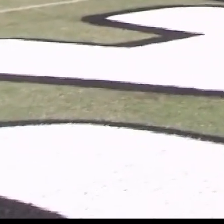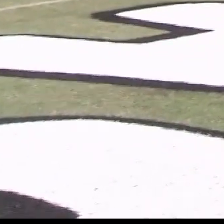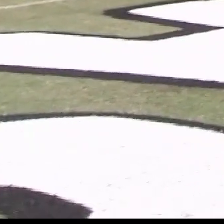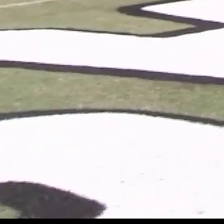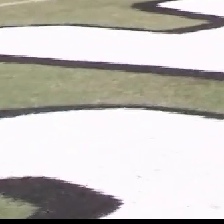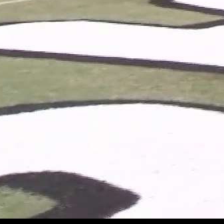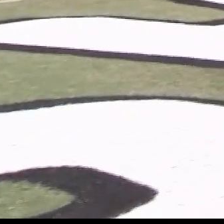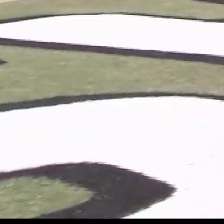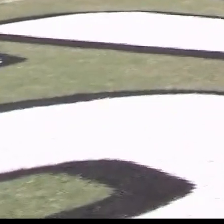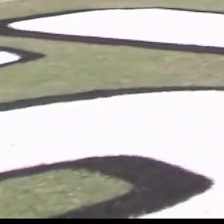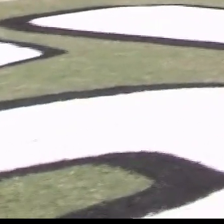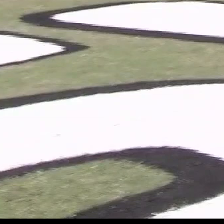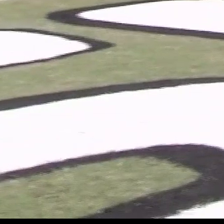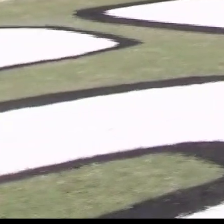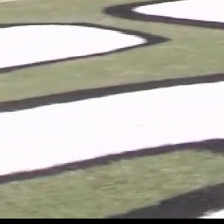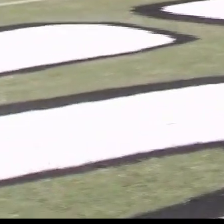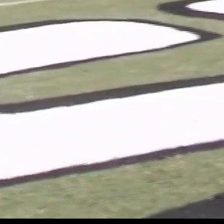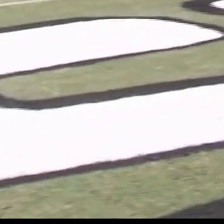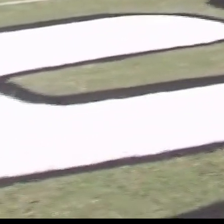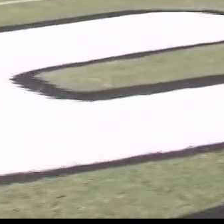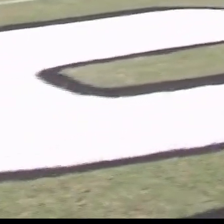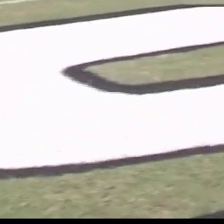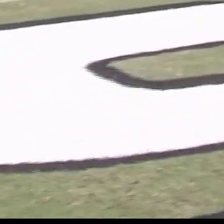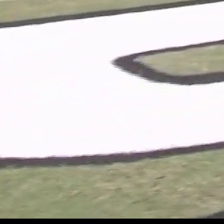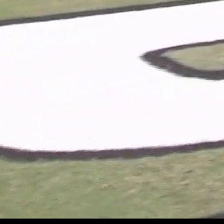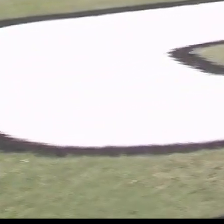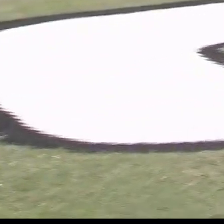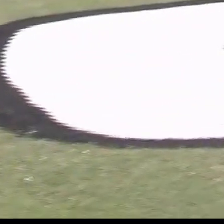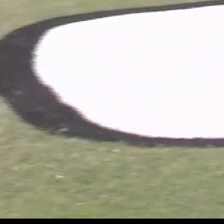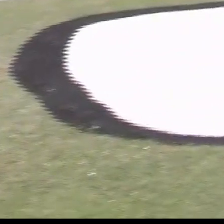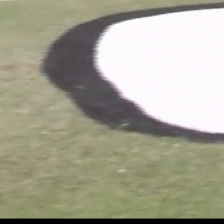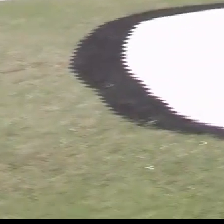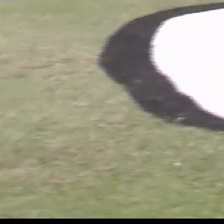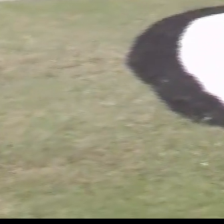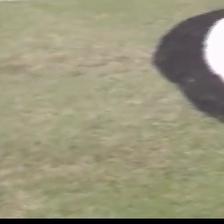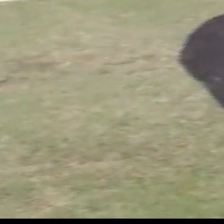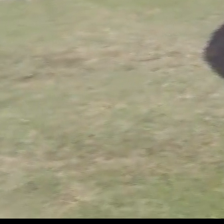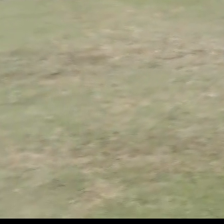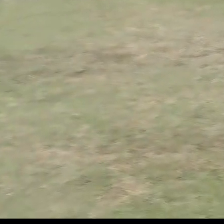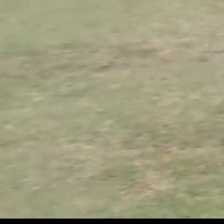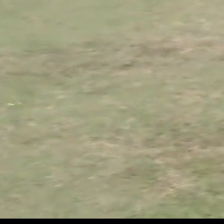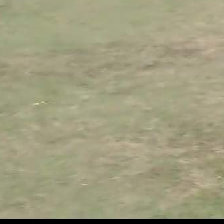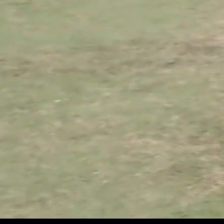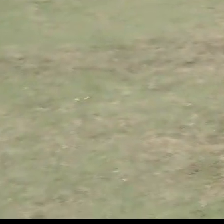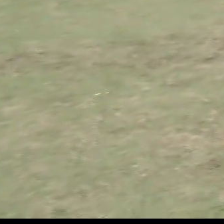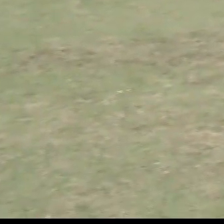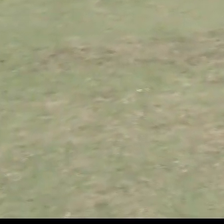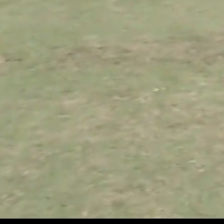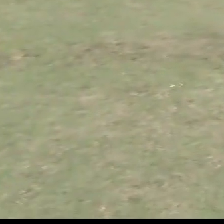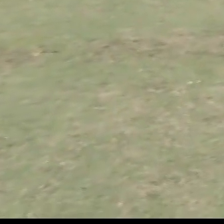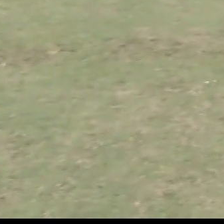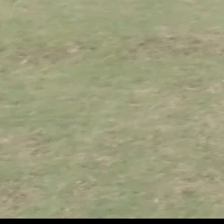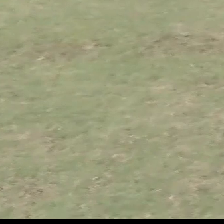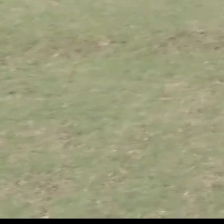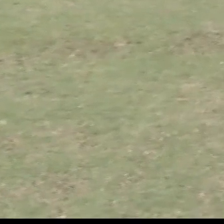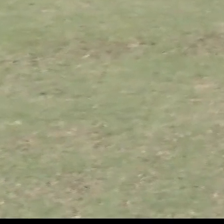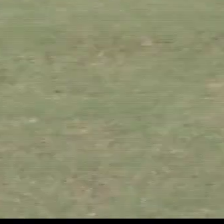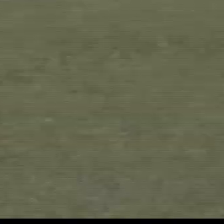And the inaugural Popeye Bahamas Bowl is just hours away. The Bahamas tonight, the national report starts now.